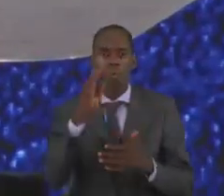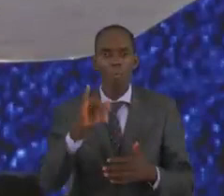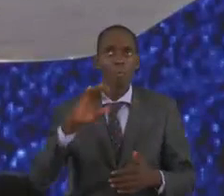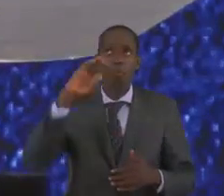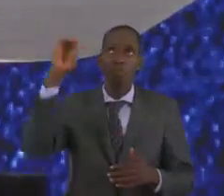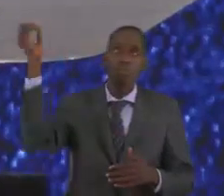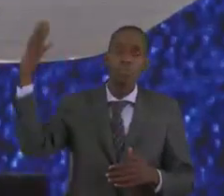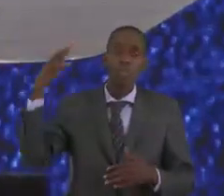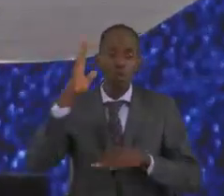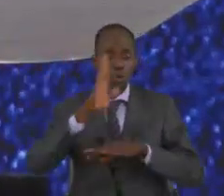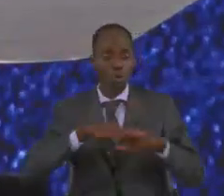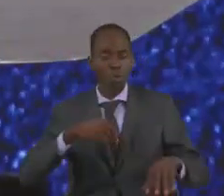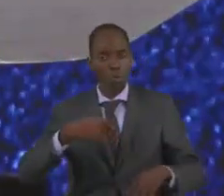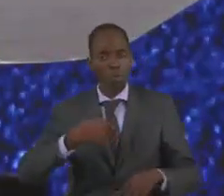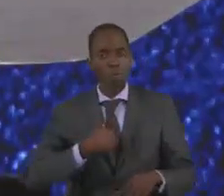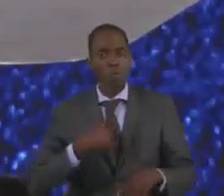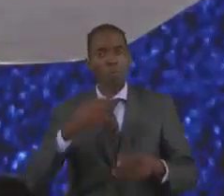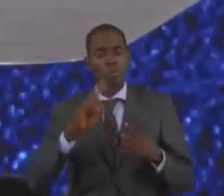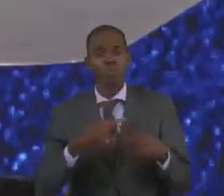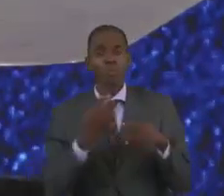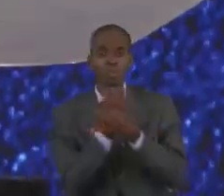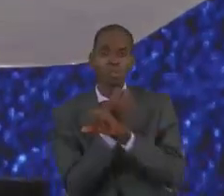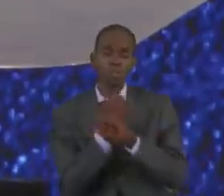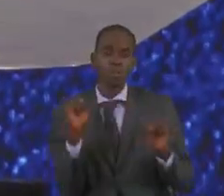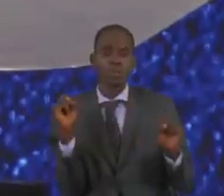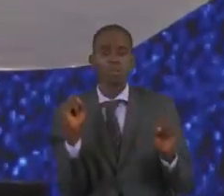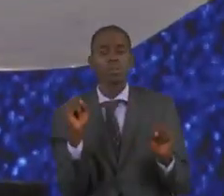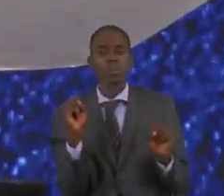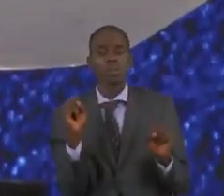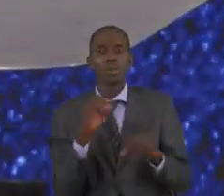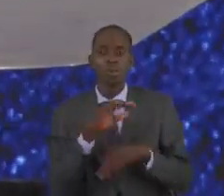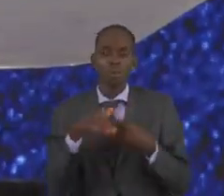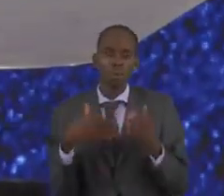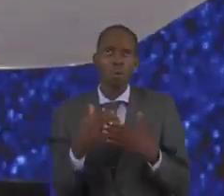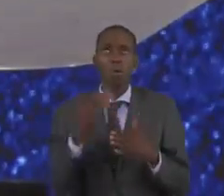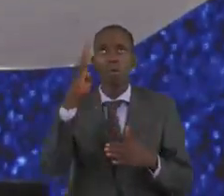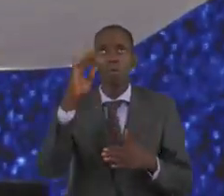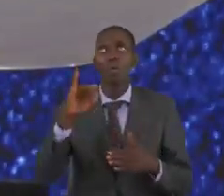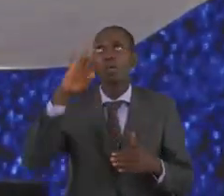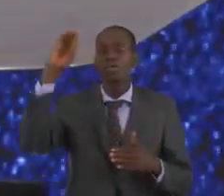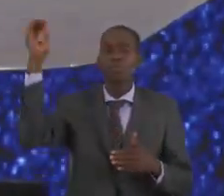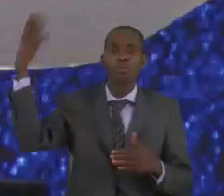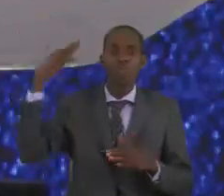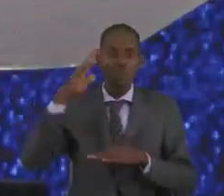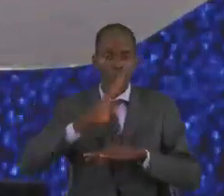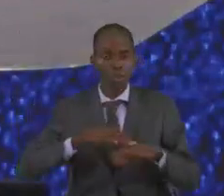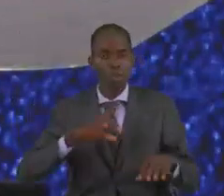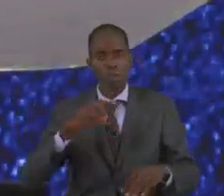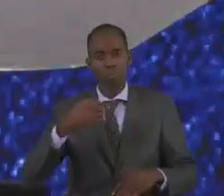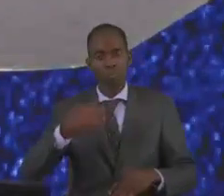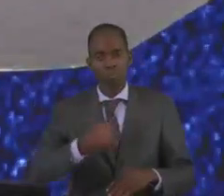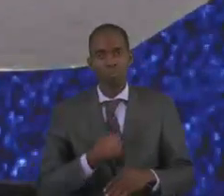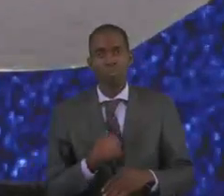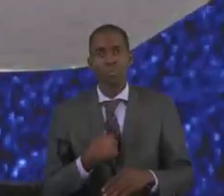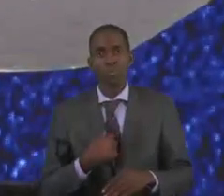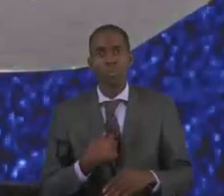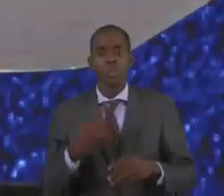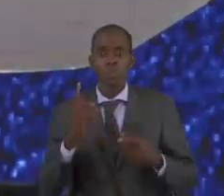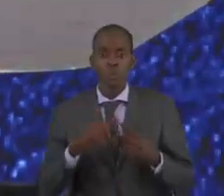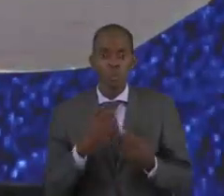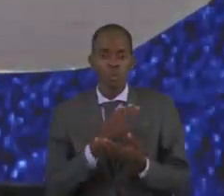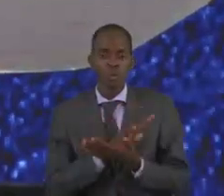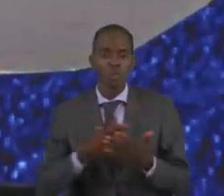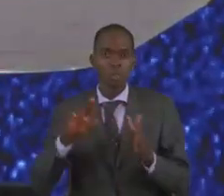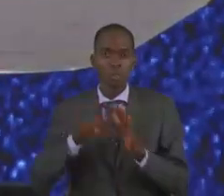called me to salvation all by grace, called me to holiness